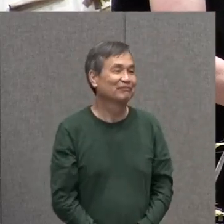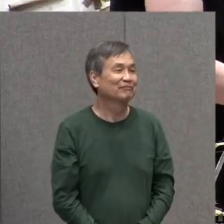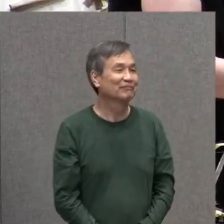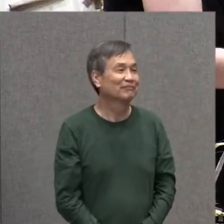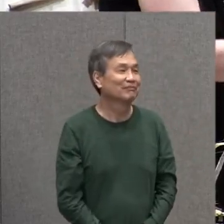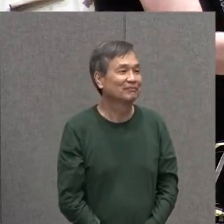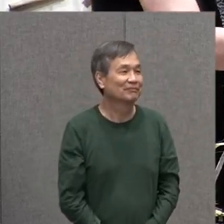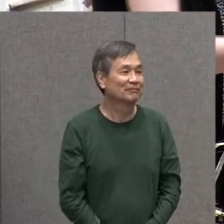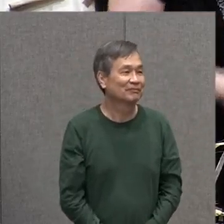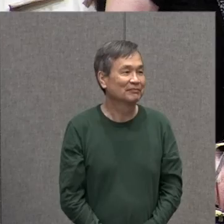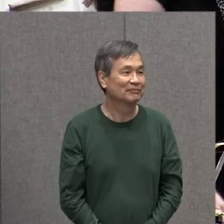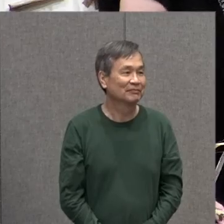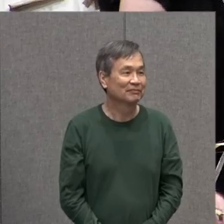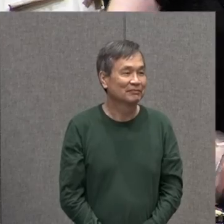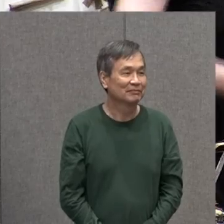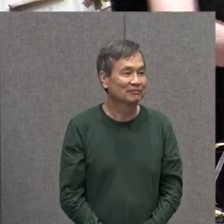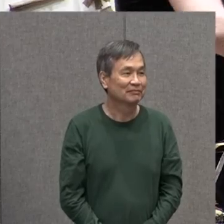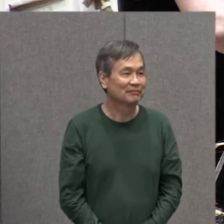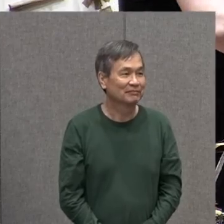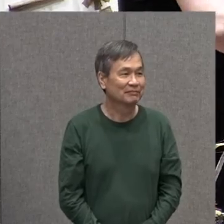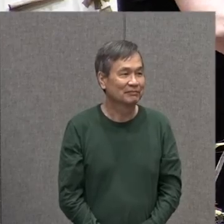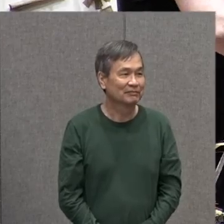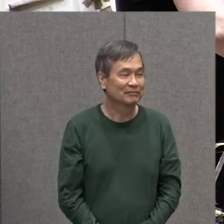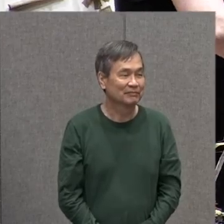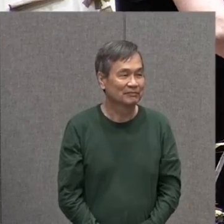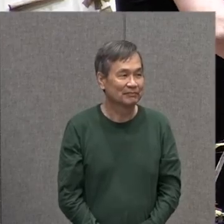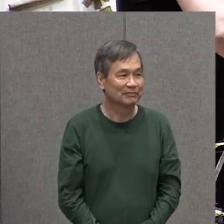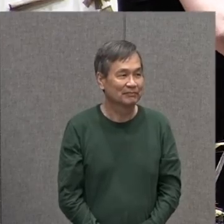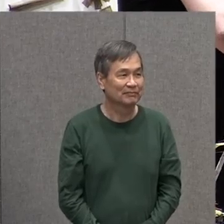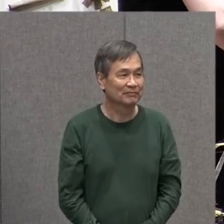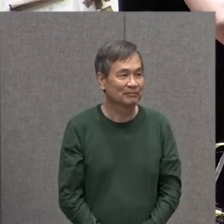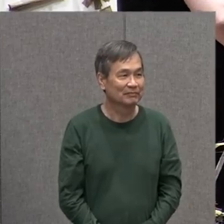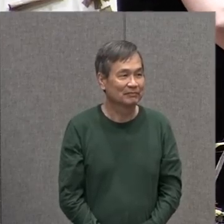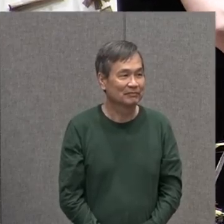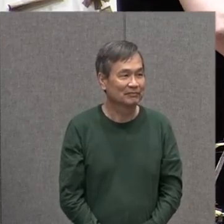So I really like the paper chain idea, so I'm just going to add.